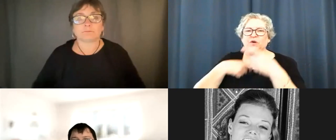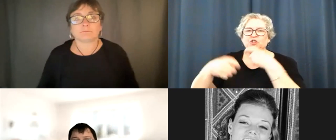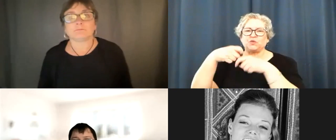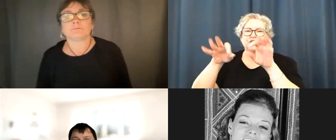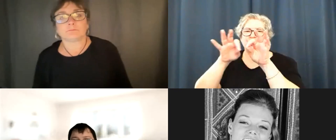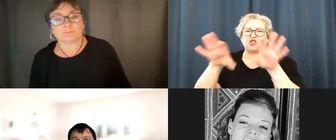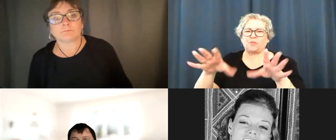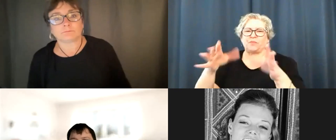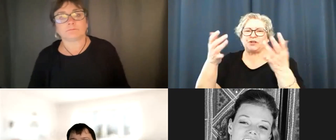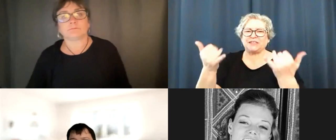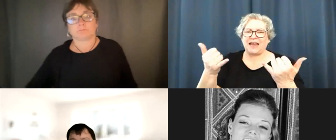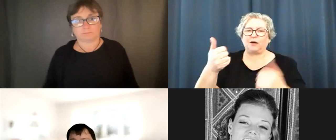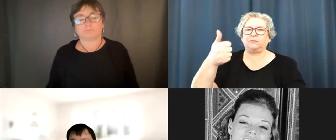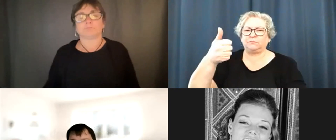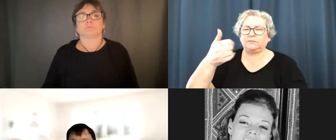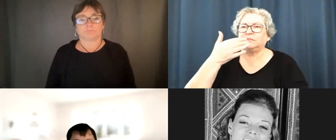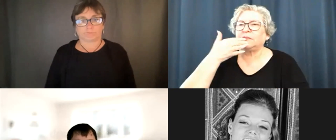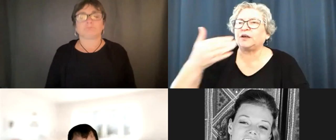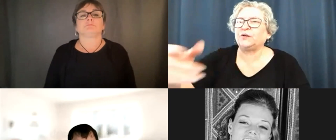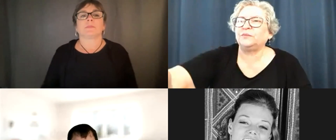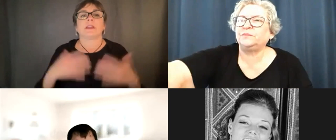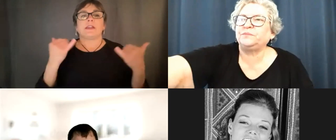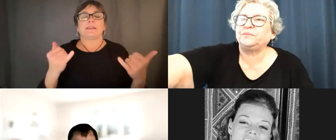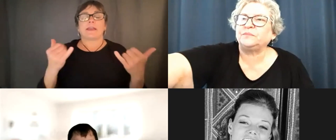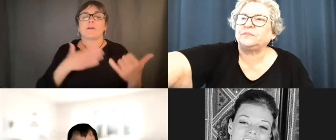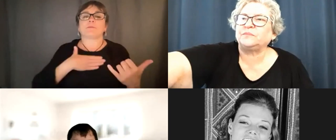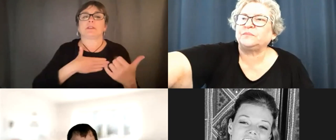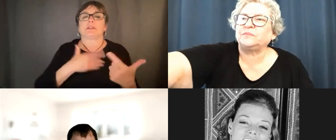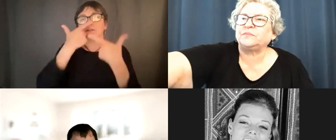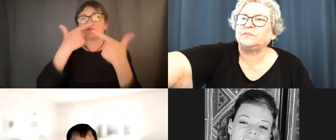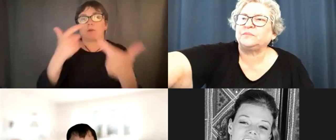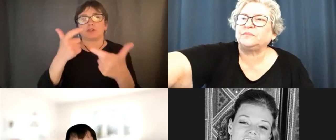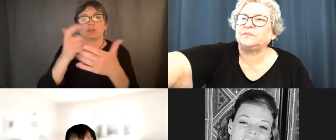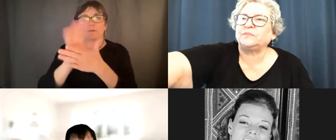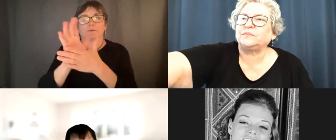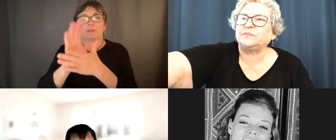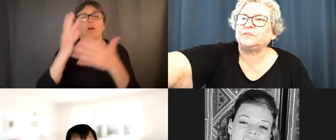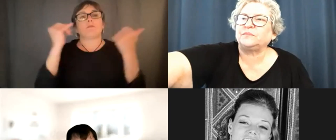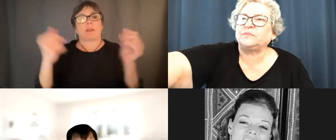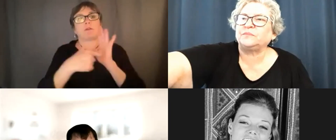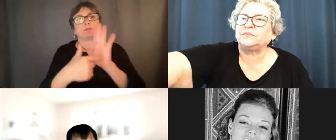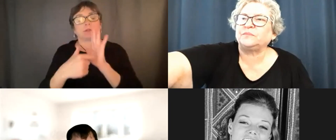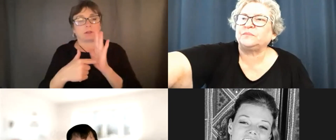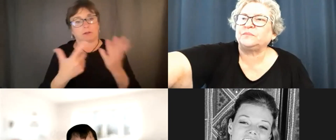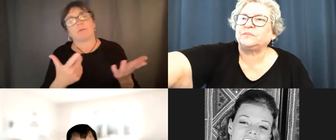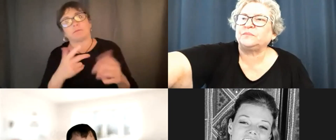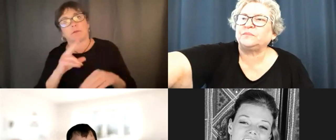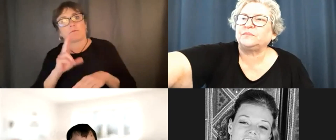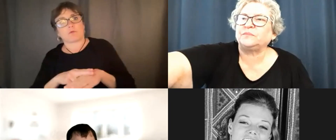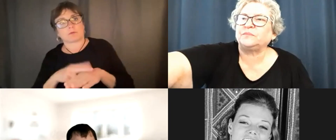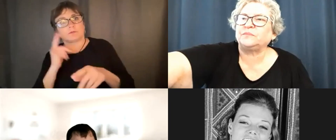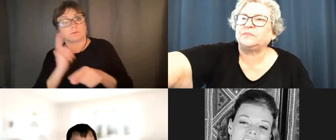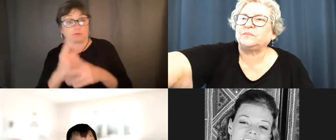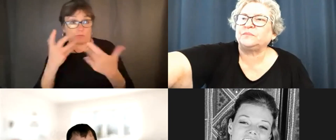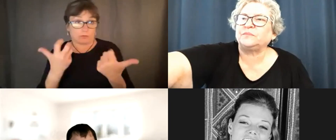to watch that video. Thank you, Johan, for doing that. Now it's playing. Of course it is. Is it? Do you want